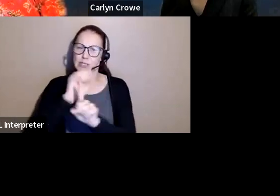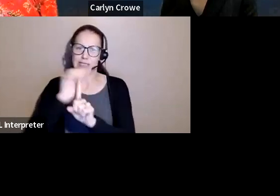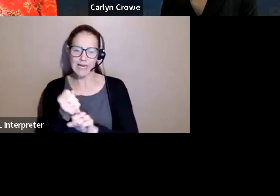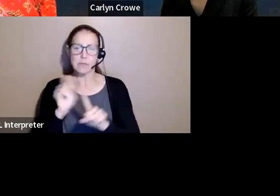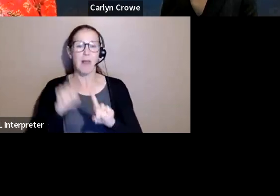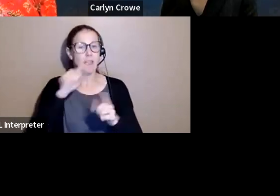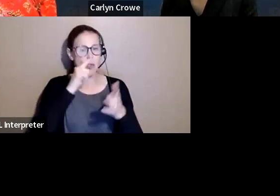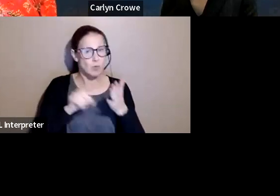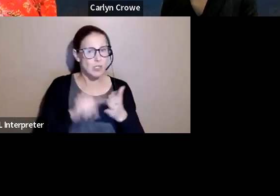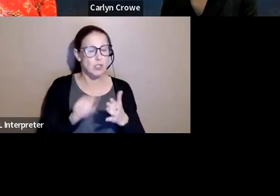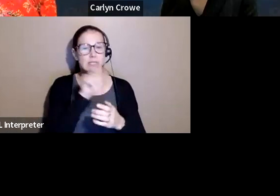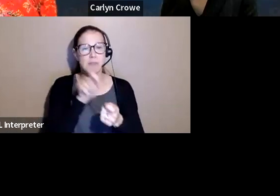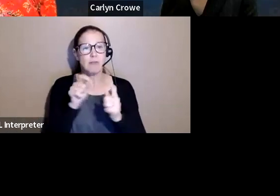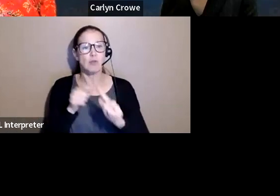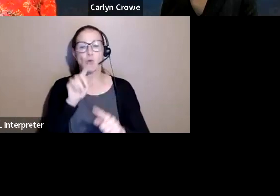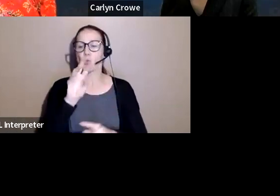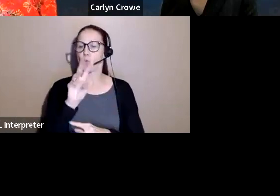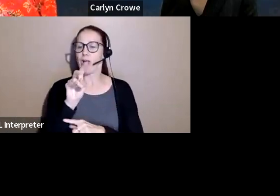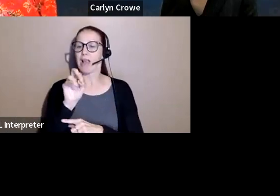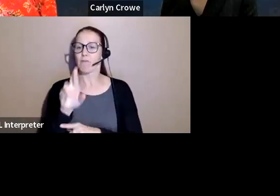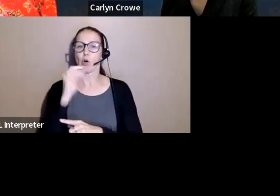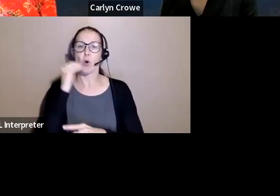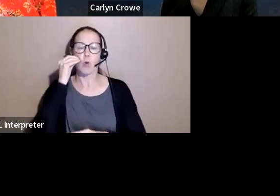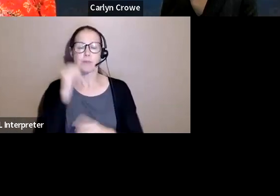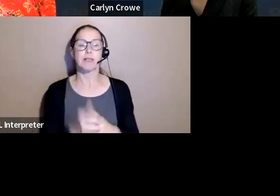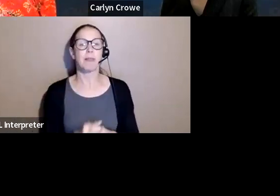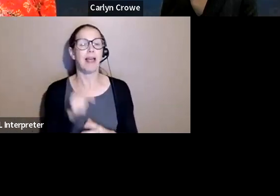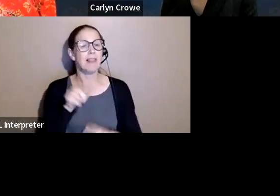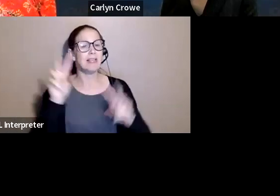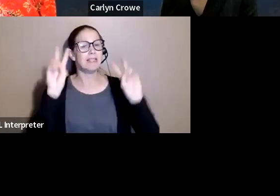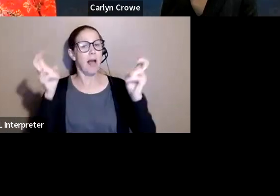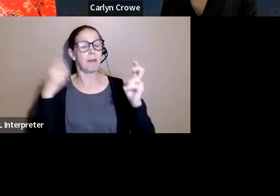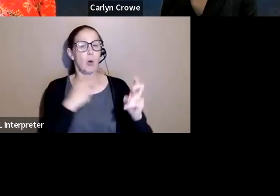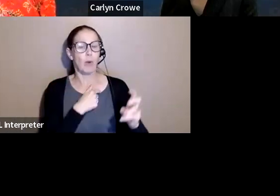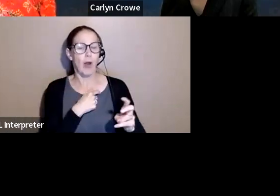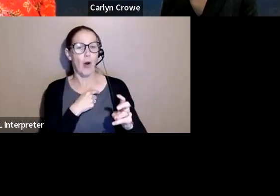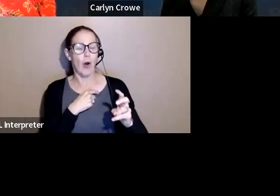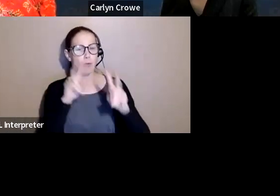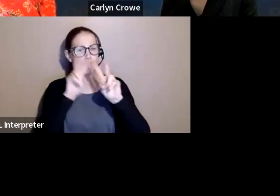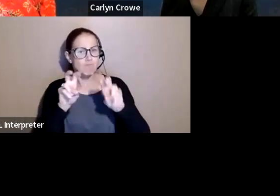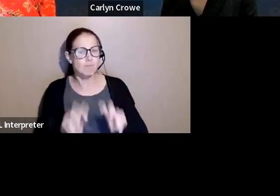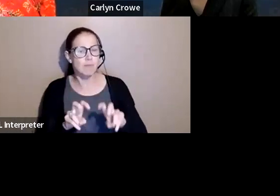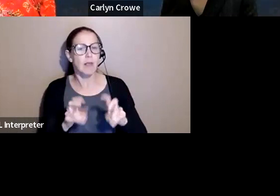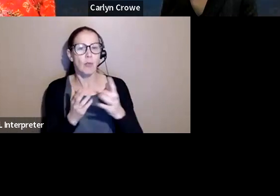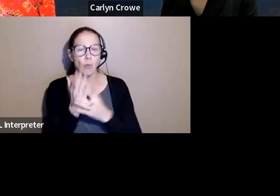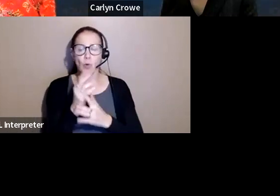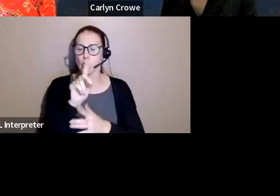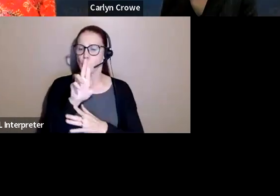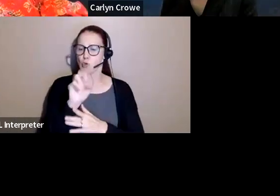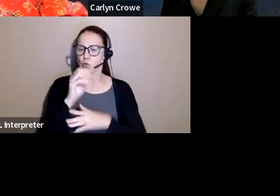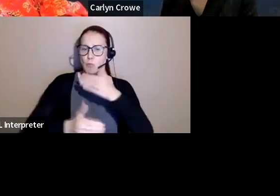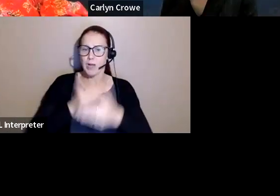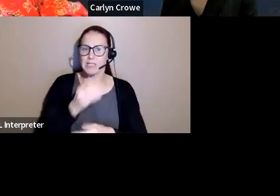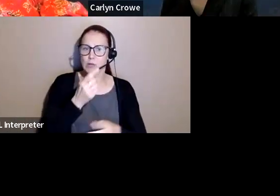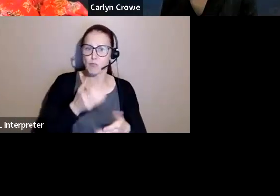is specific to the waiver homes. So we're looking at this topic through the lens of due process rights and housing rights and